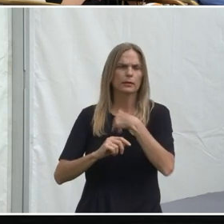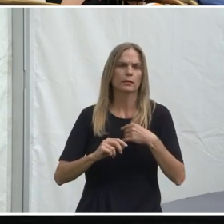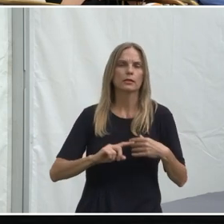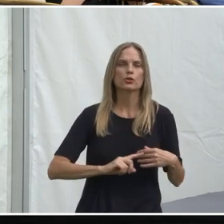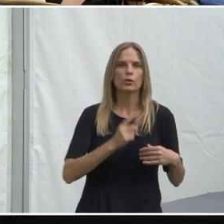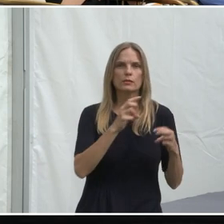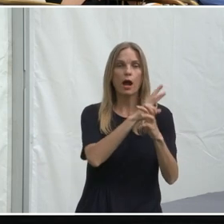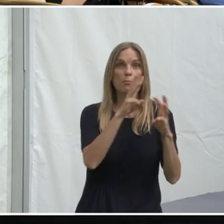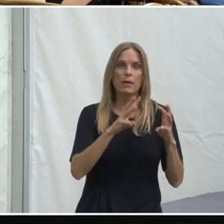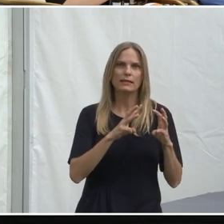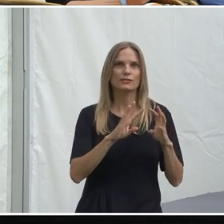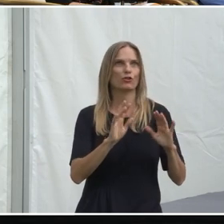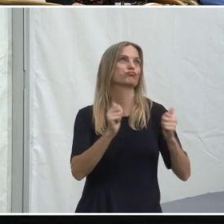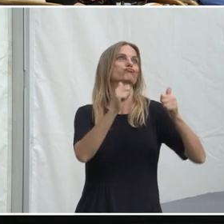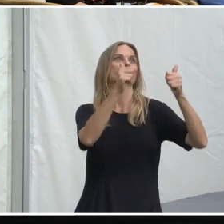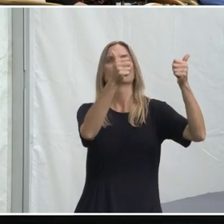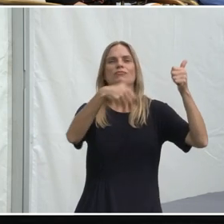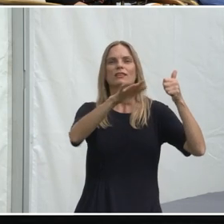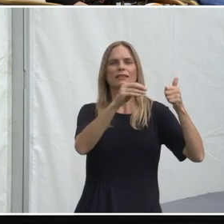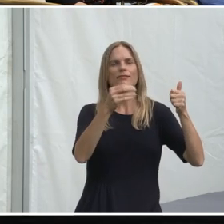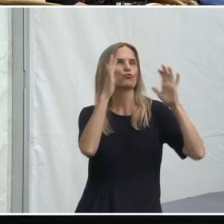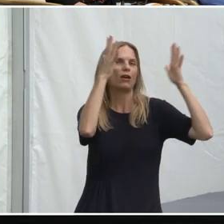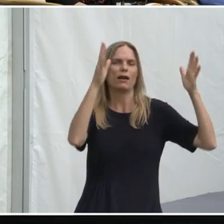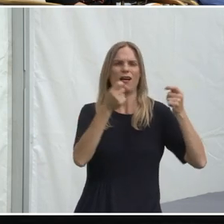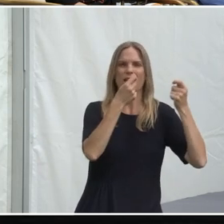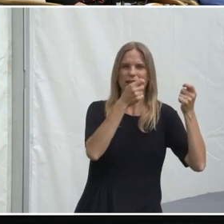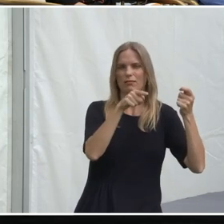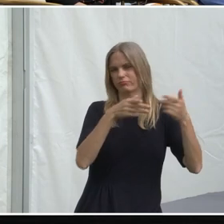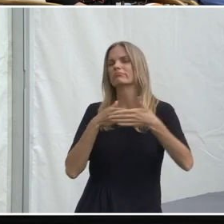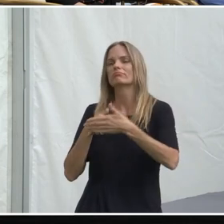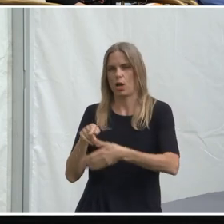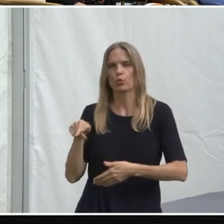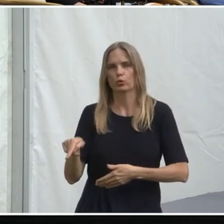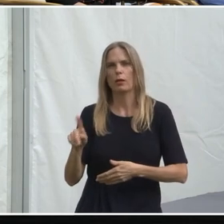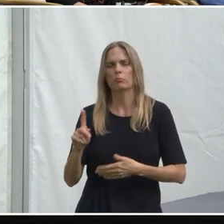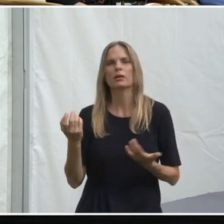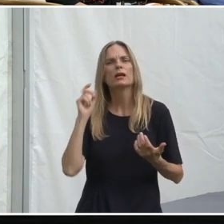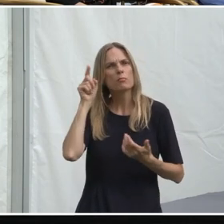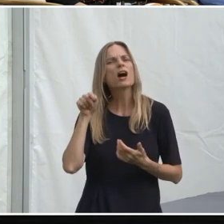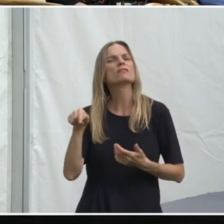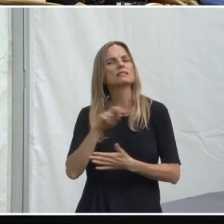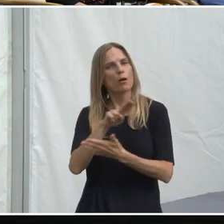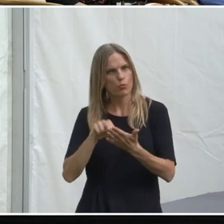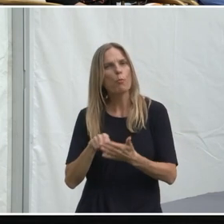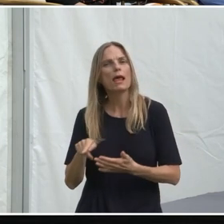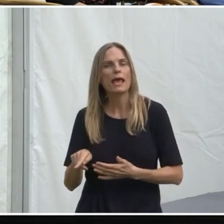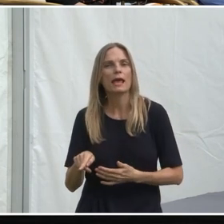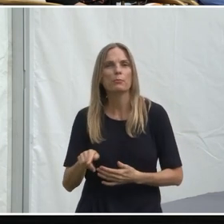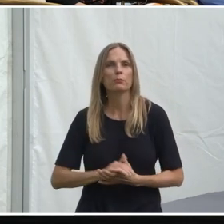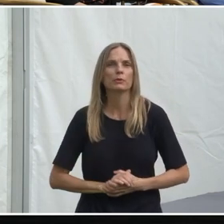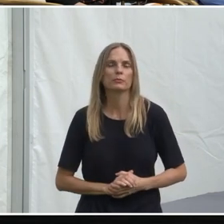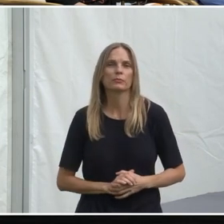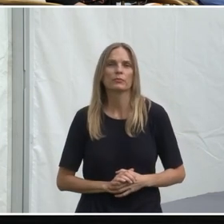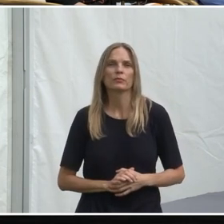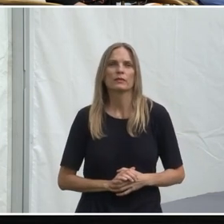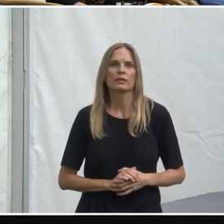with. But Anni, you know, this is an issue in many ways at the center of some of the work